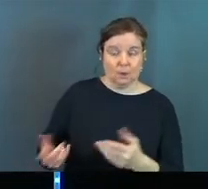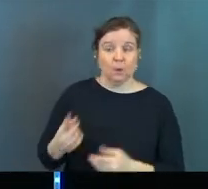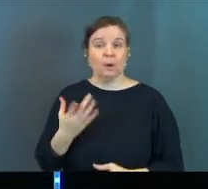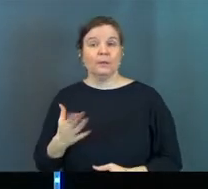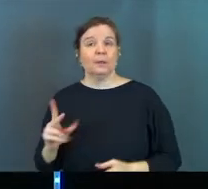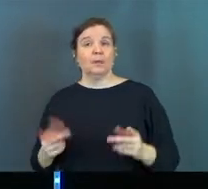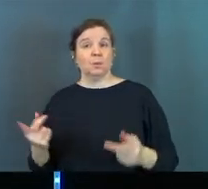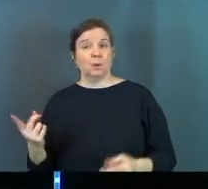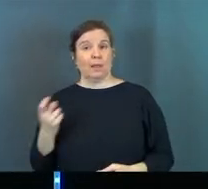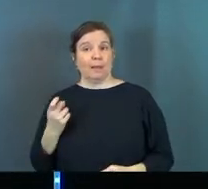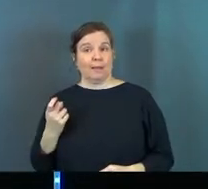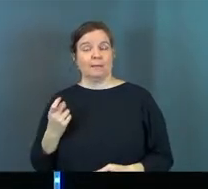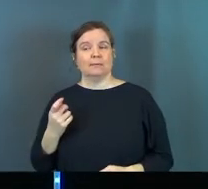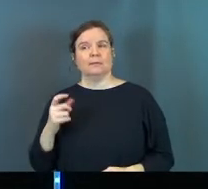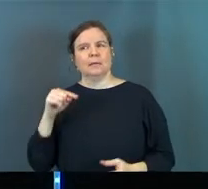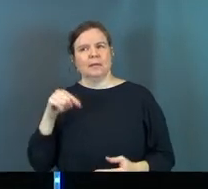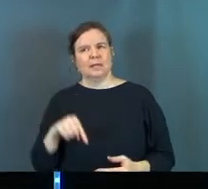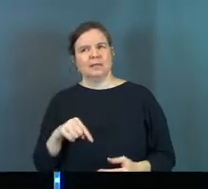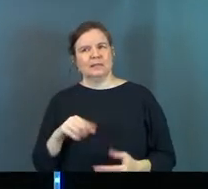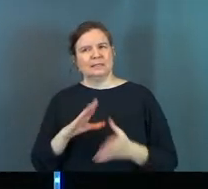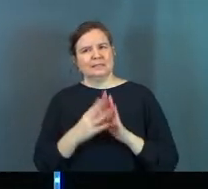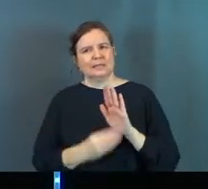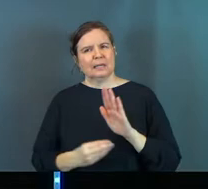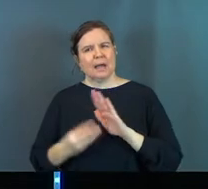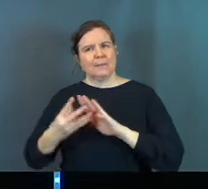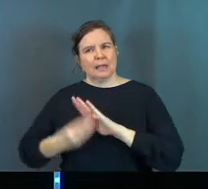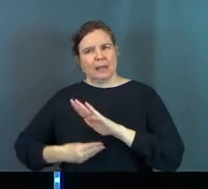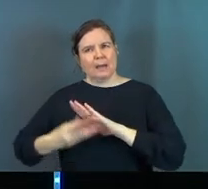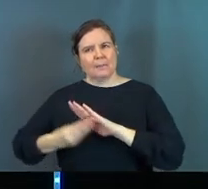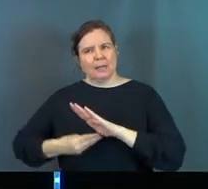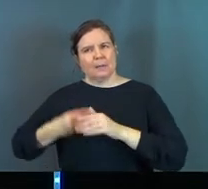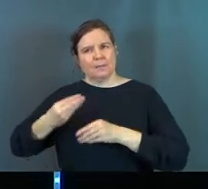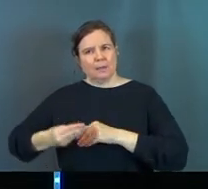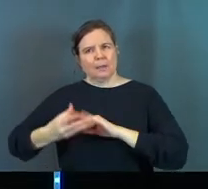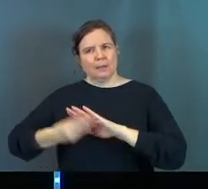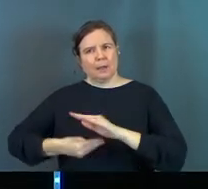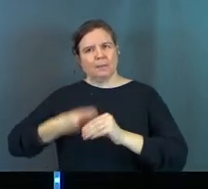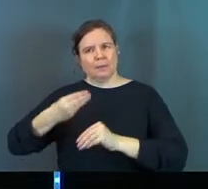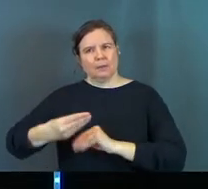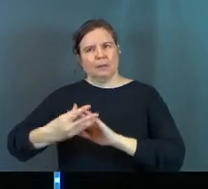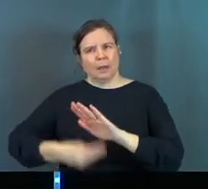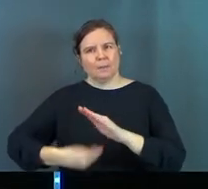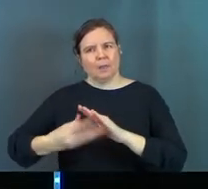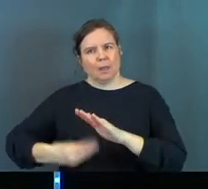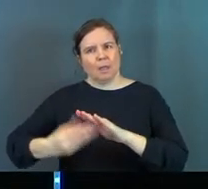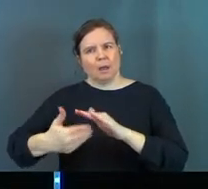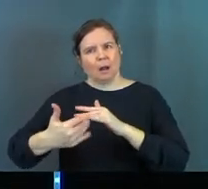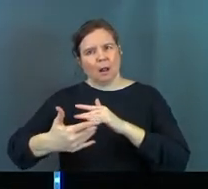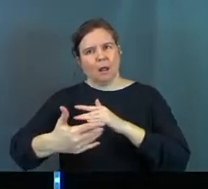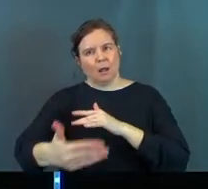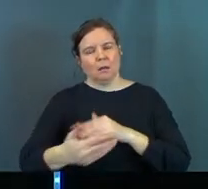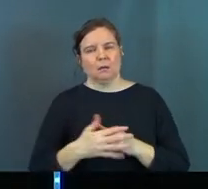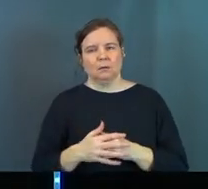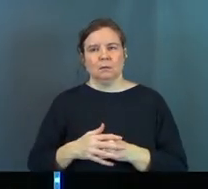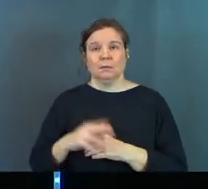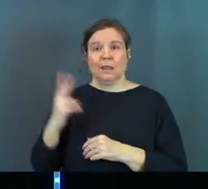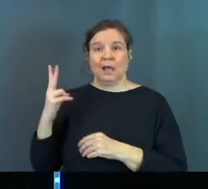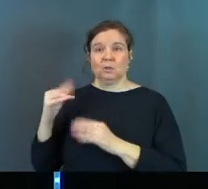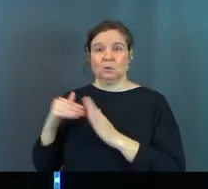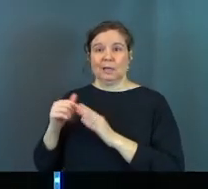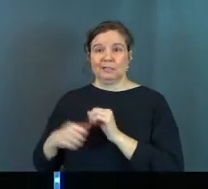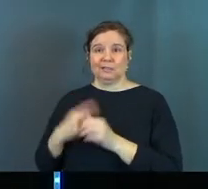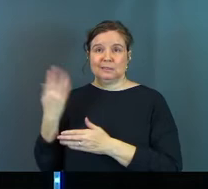One of the things people will ask you is this a copy of copy of copy of copies? right? Like 2,000 years